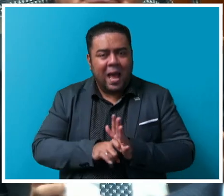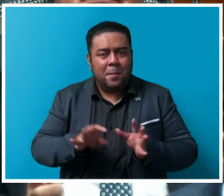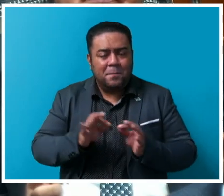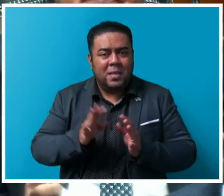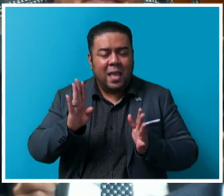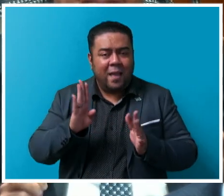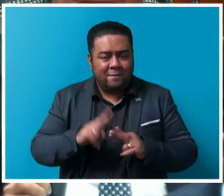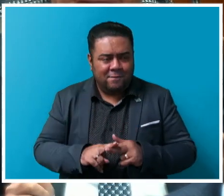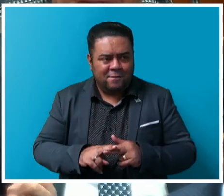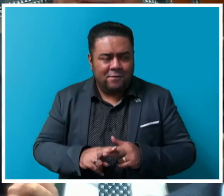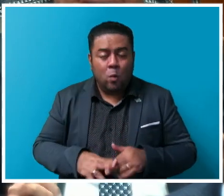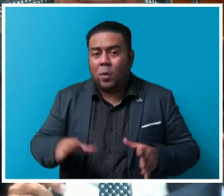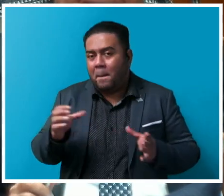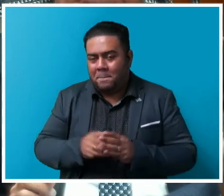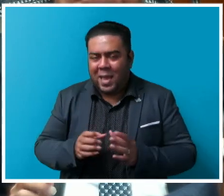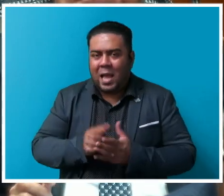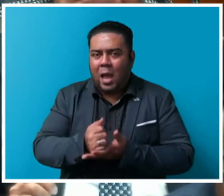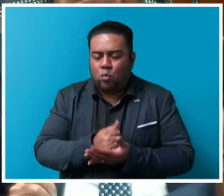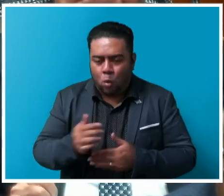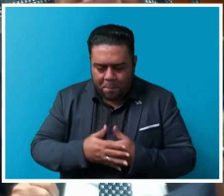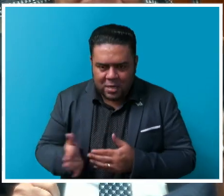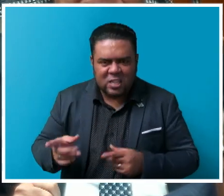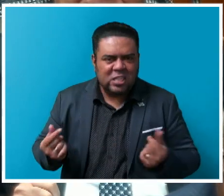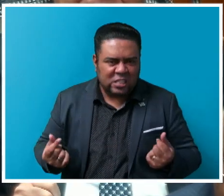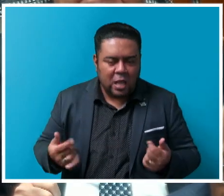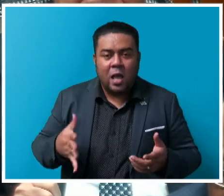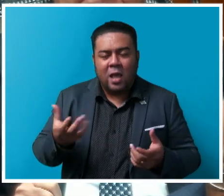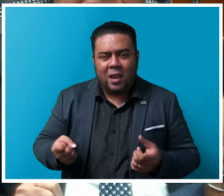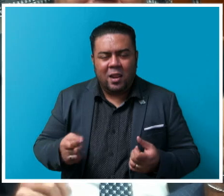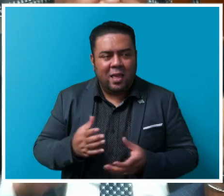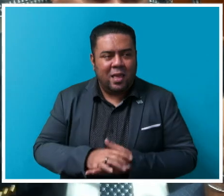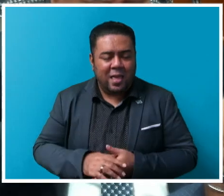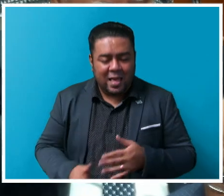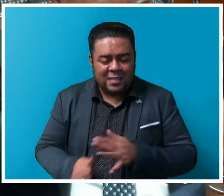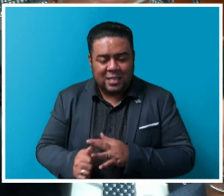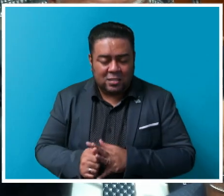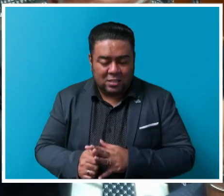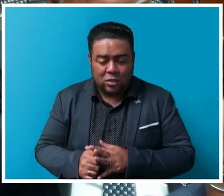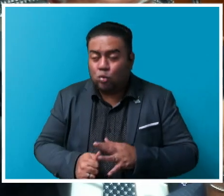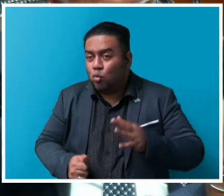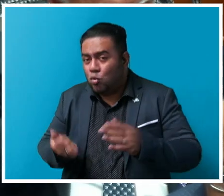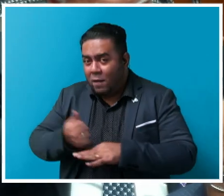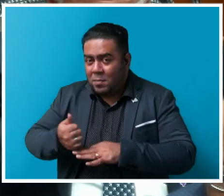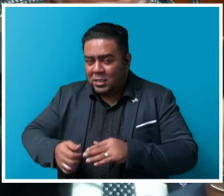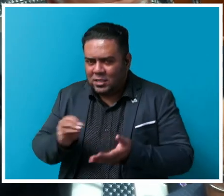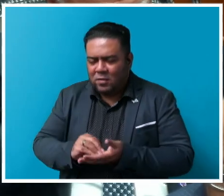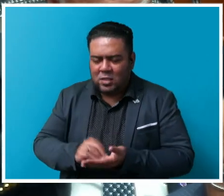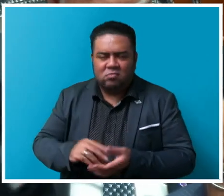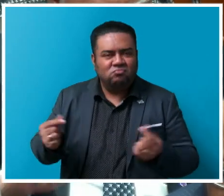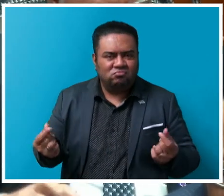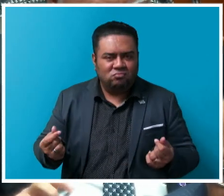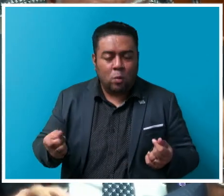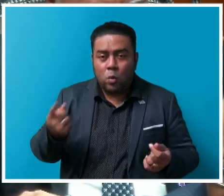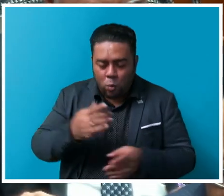bank account opening easier and give access to government services as well. We are also working with the Minister